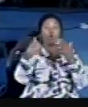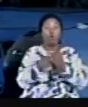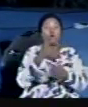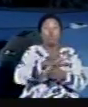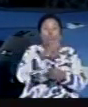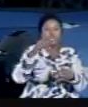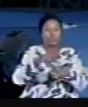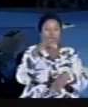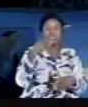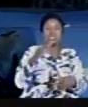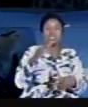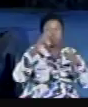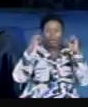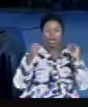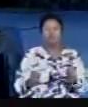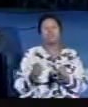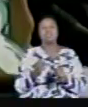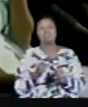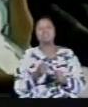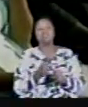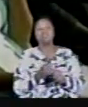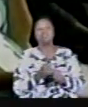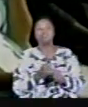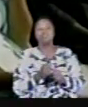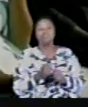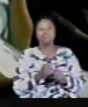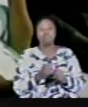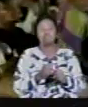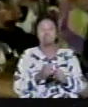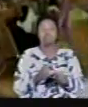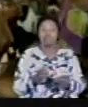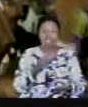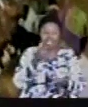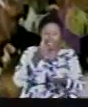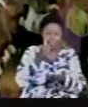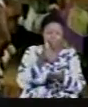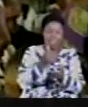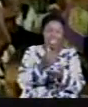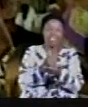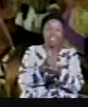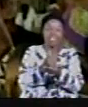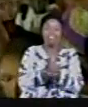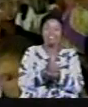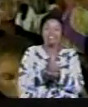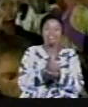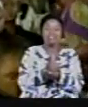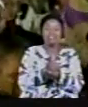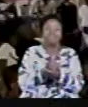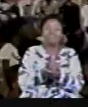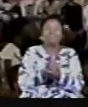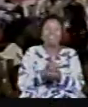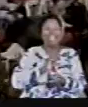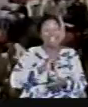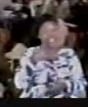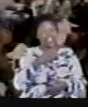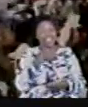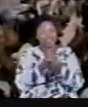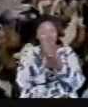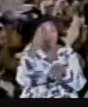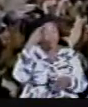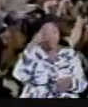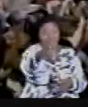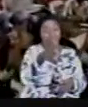principality and power. Amen. I say amen for you.